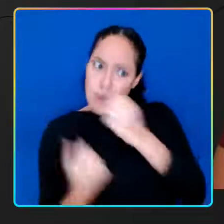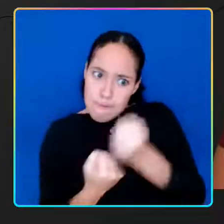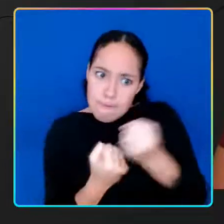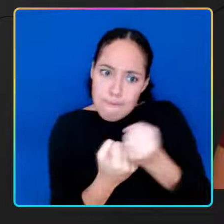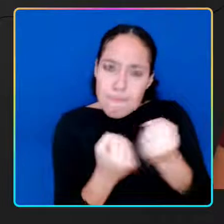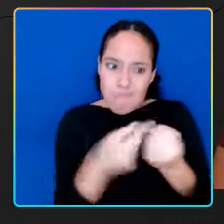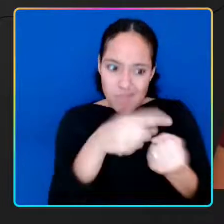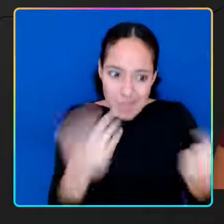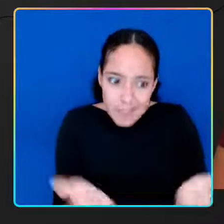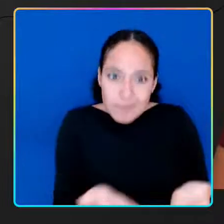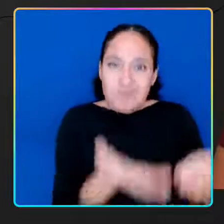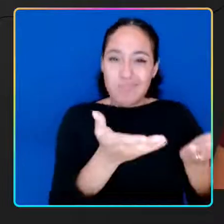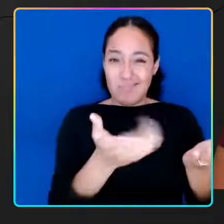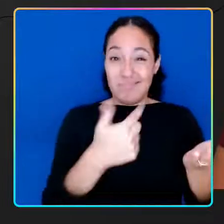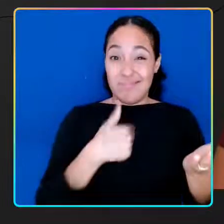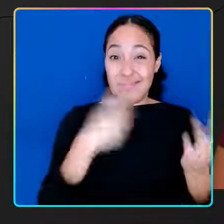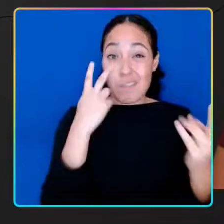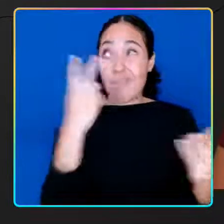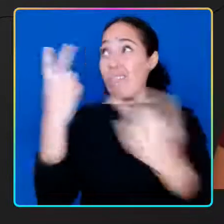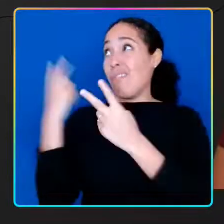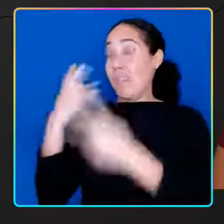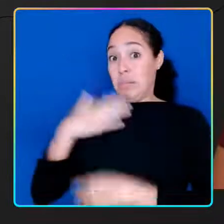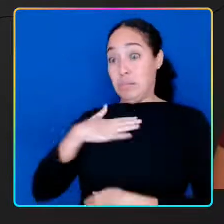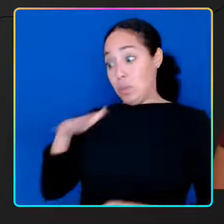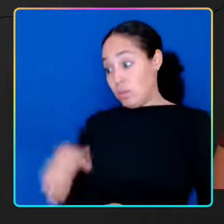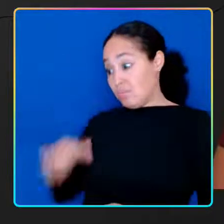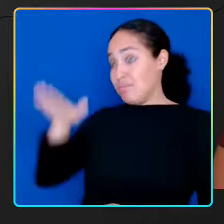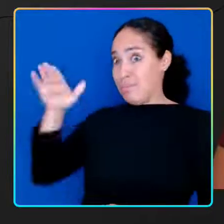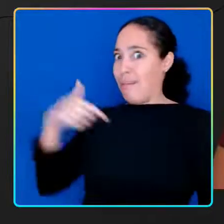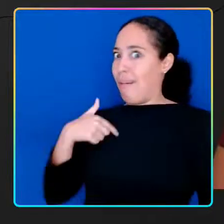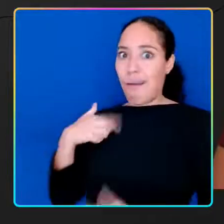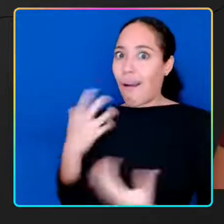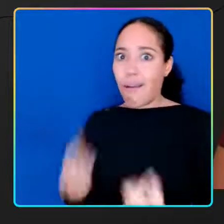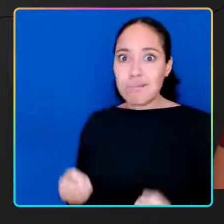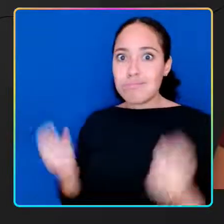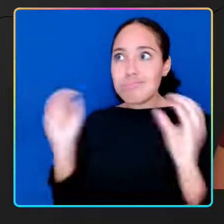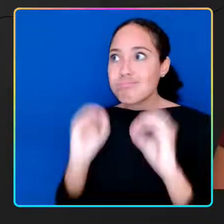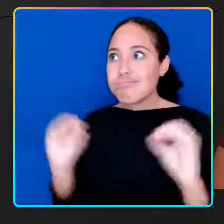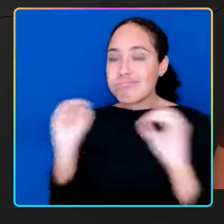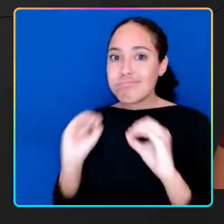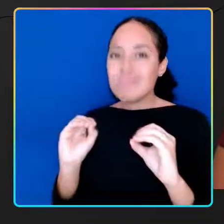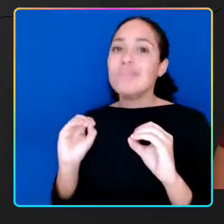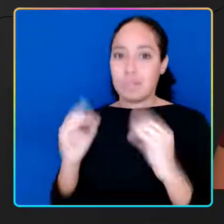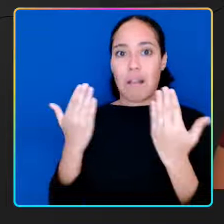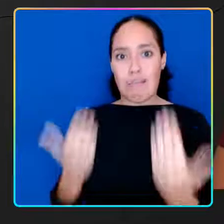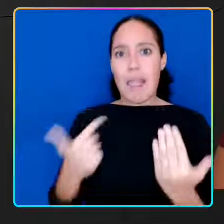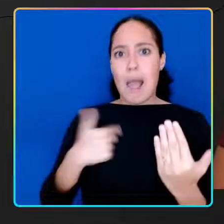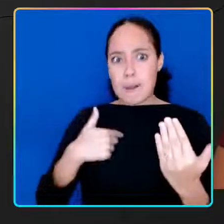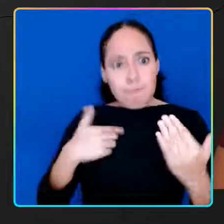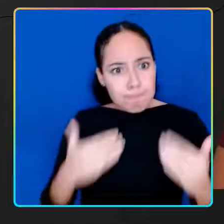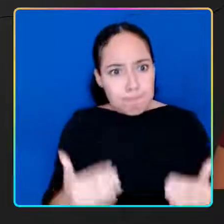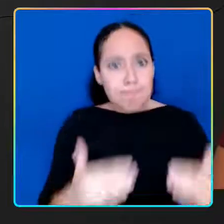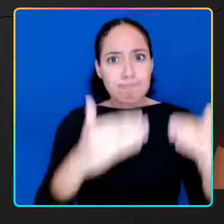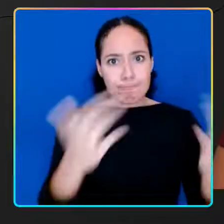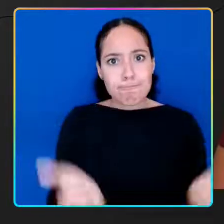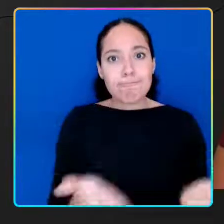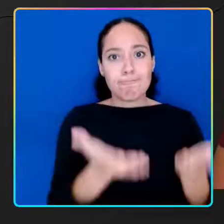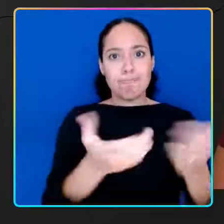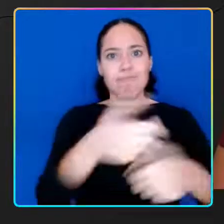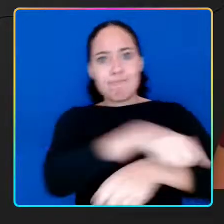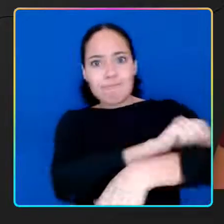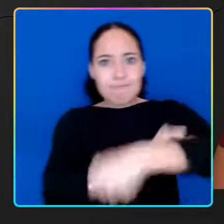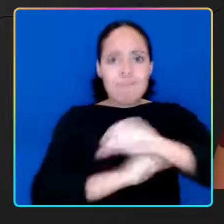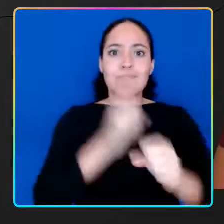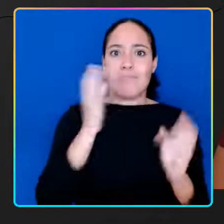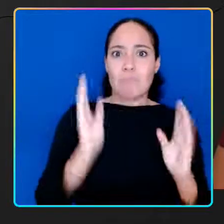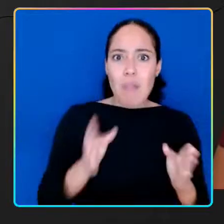school, like when we do great things with girls in STEM at school or something like that. But actually, there's also that element of saying, like you said,